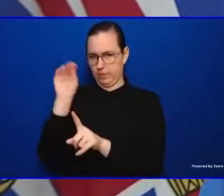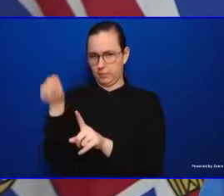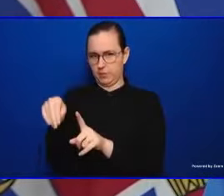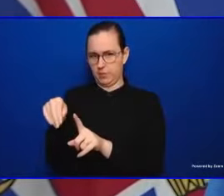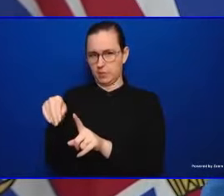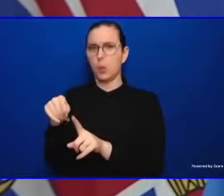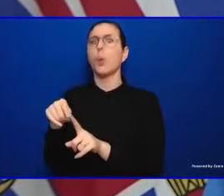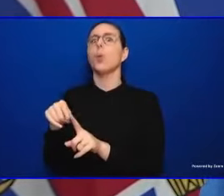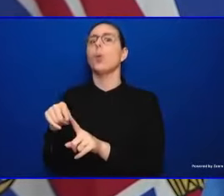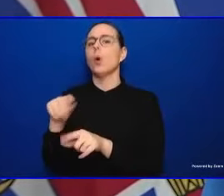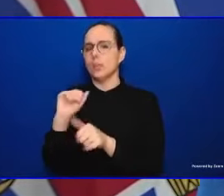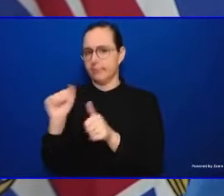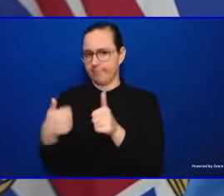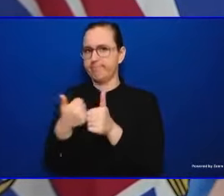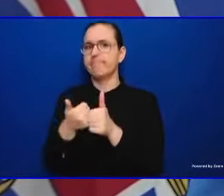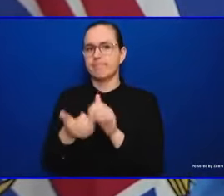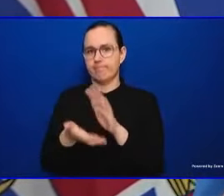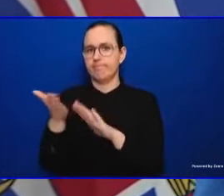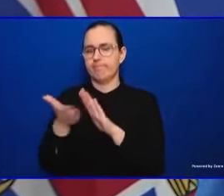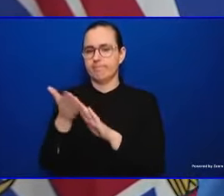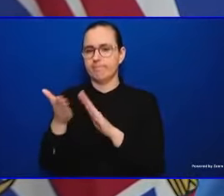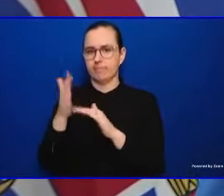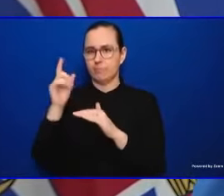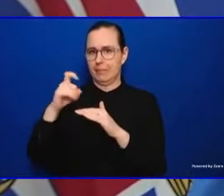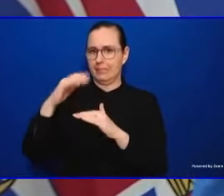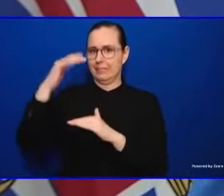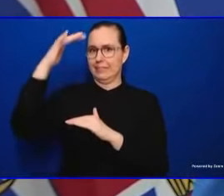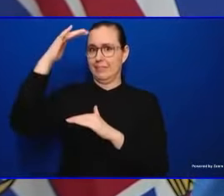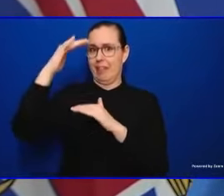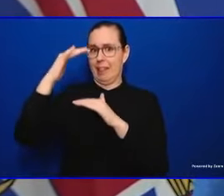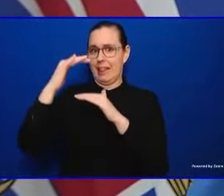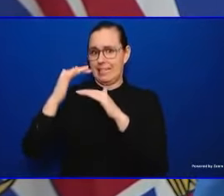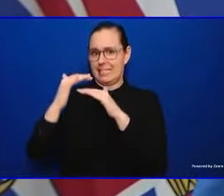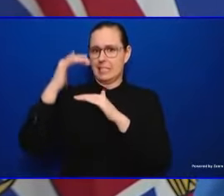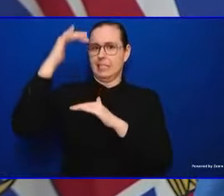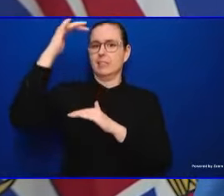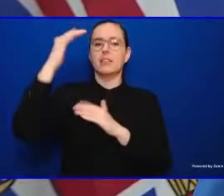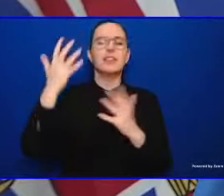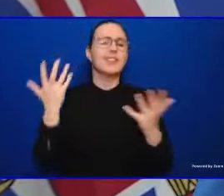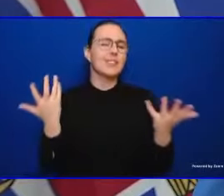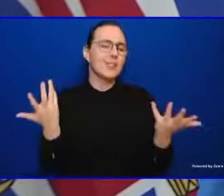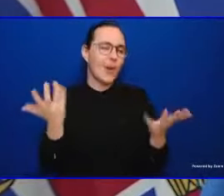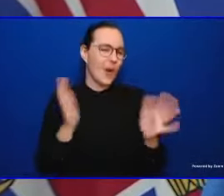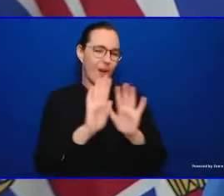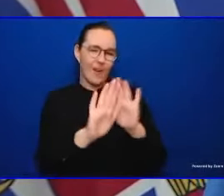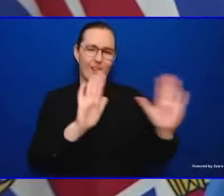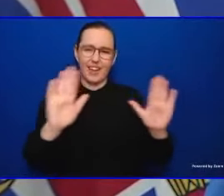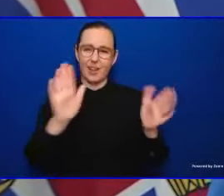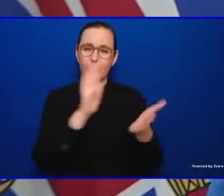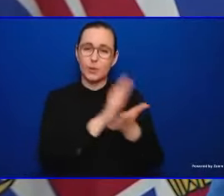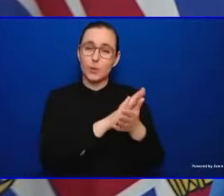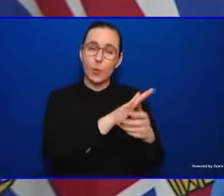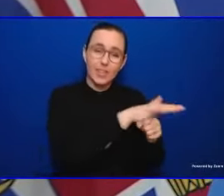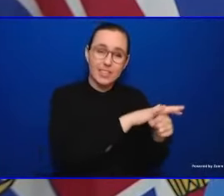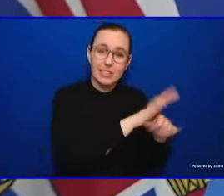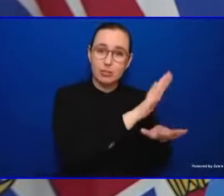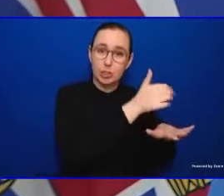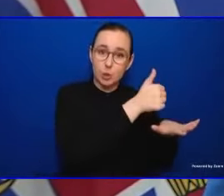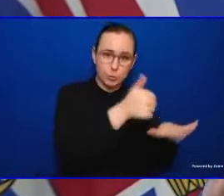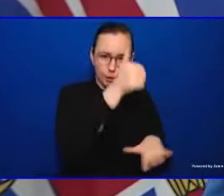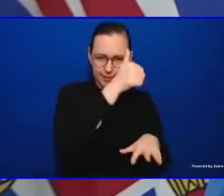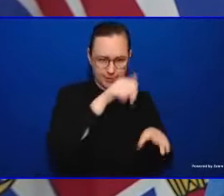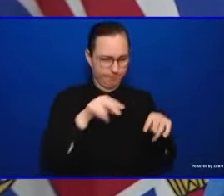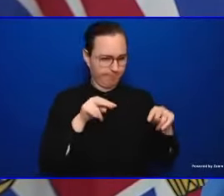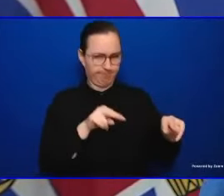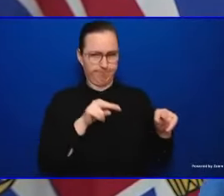to operate some of their schools. So all districts are superintendents, they're looking at that question, but it will be a bit different from district to